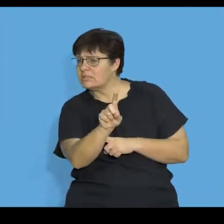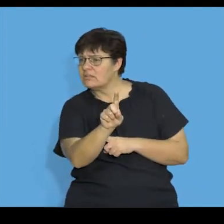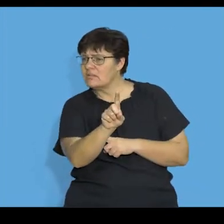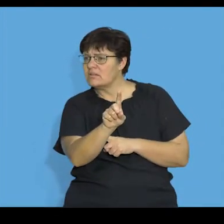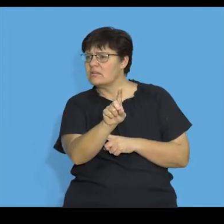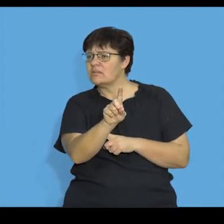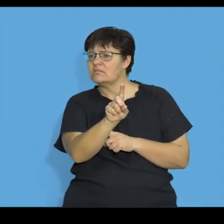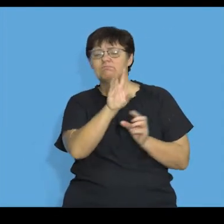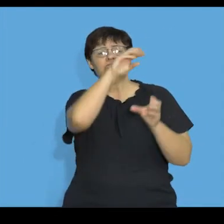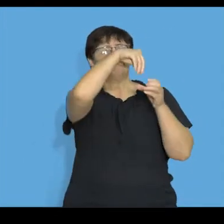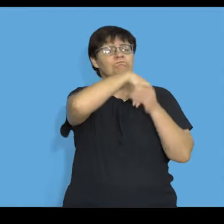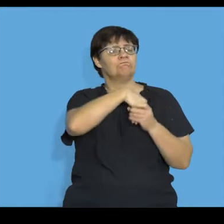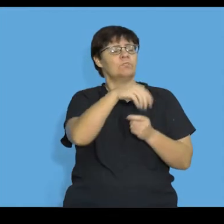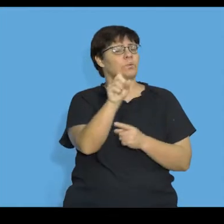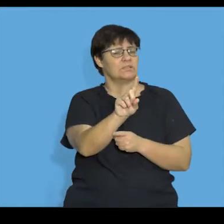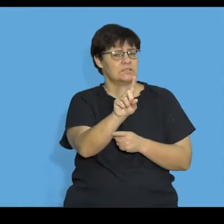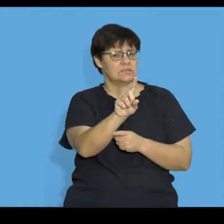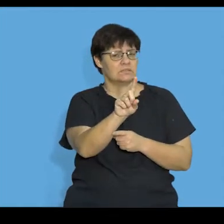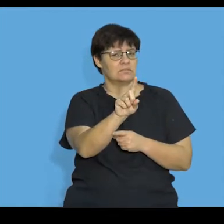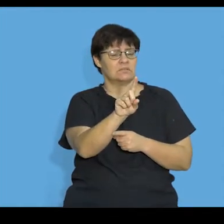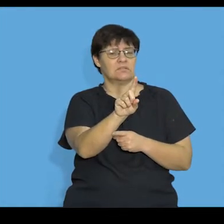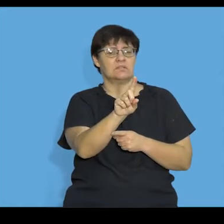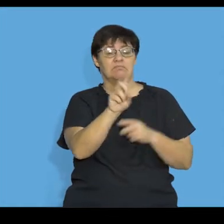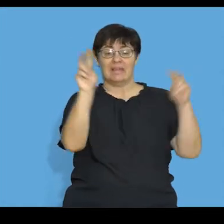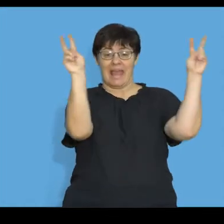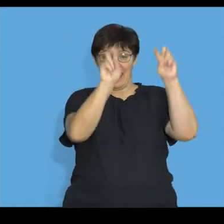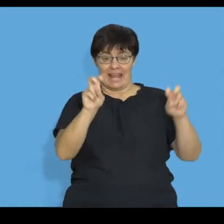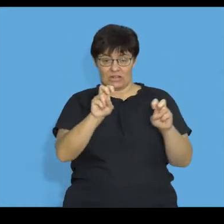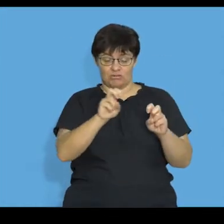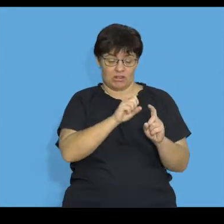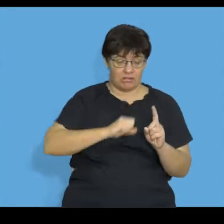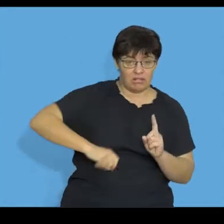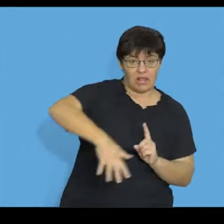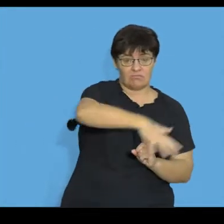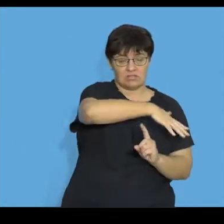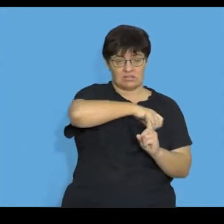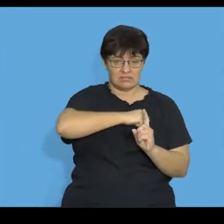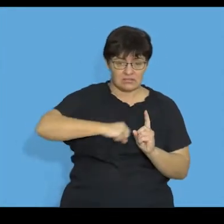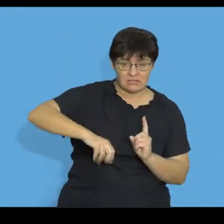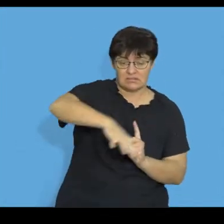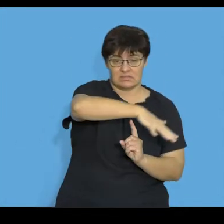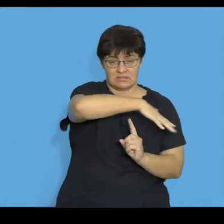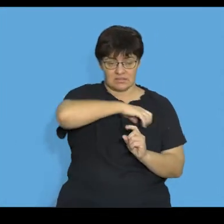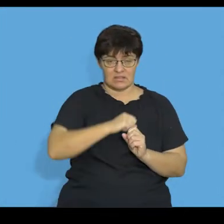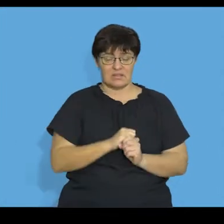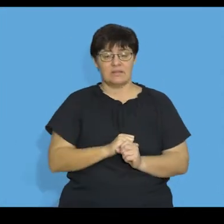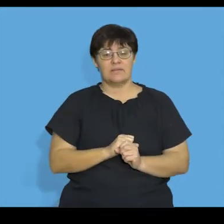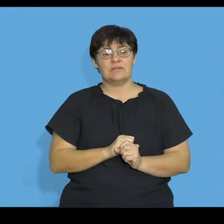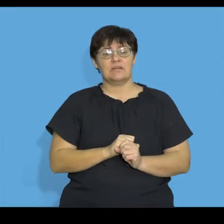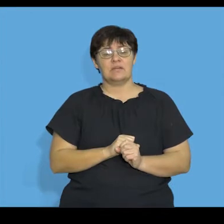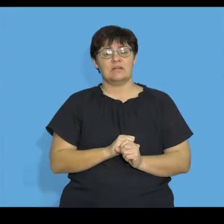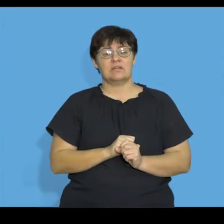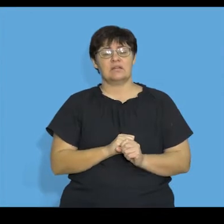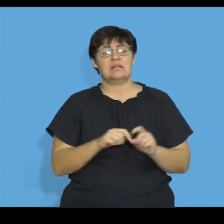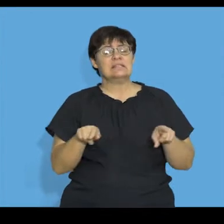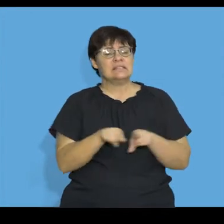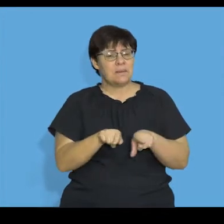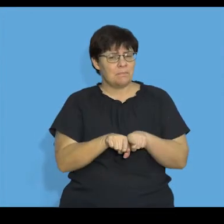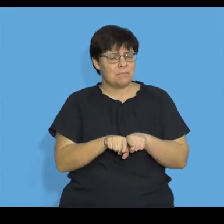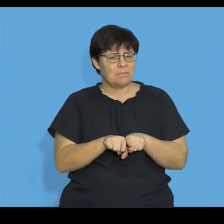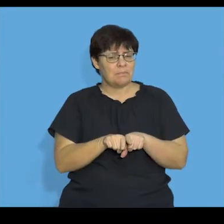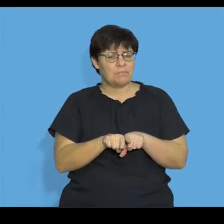component of electric current. That's what we would like to get out at the end, but it builds on